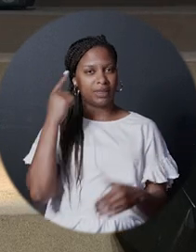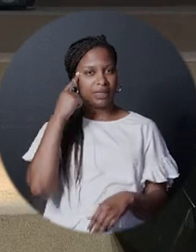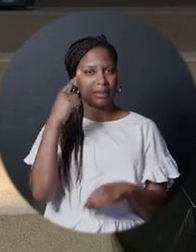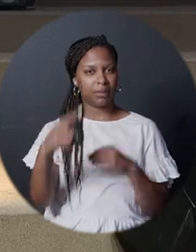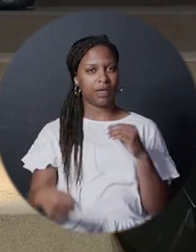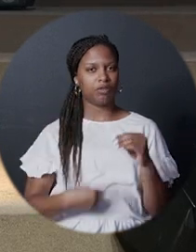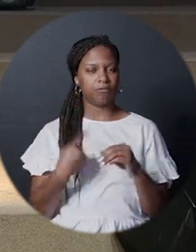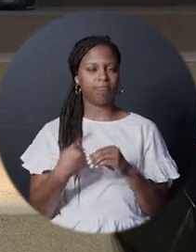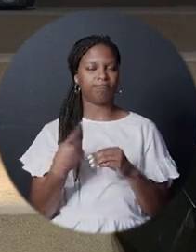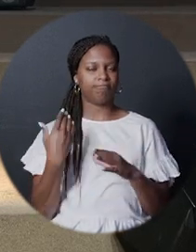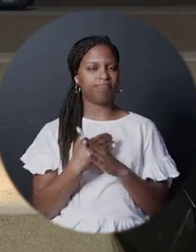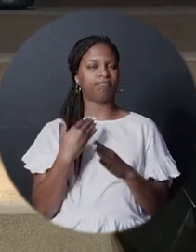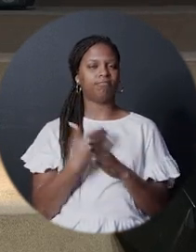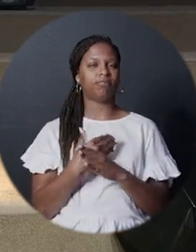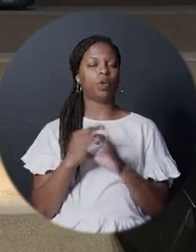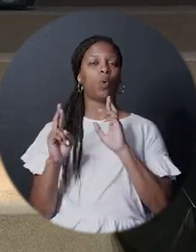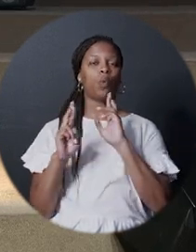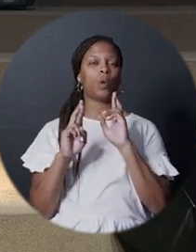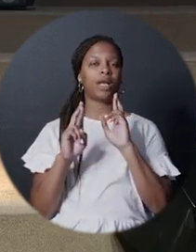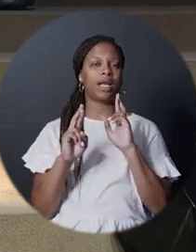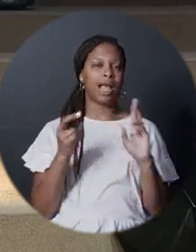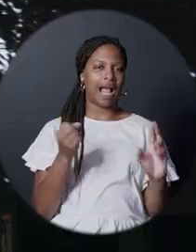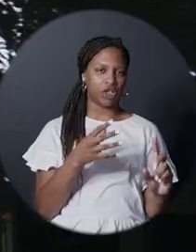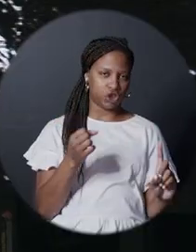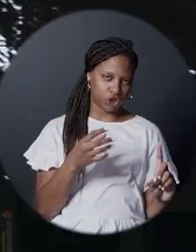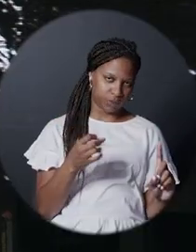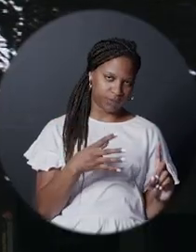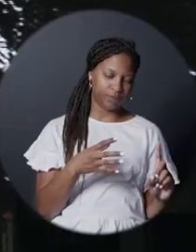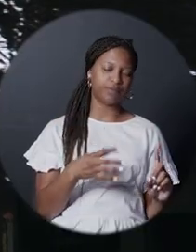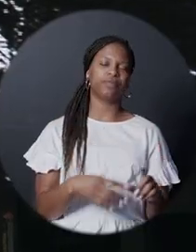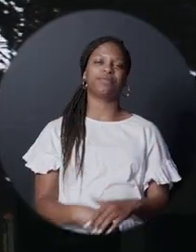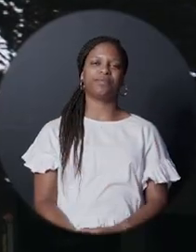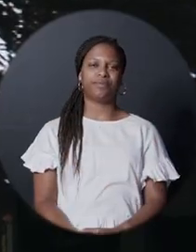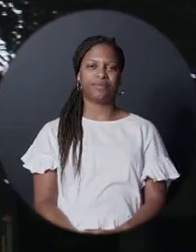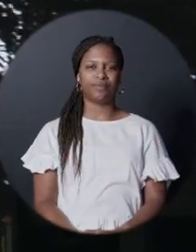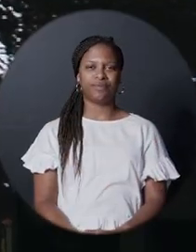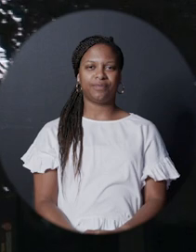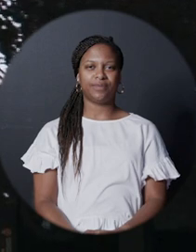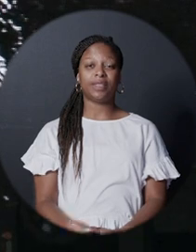When everything somebody thinks about you triggers a reaction.